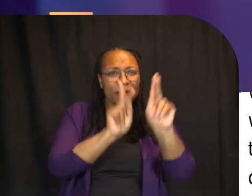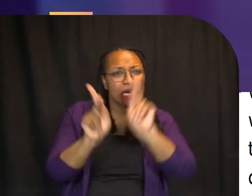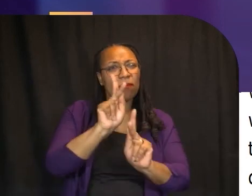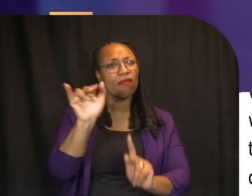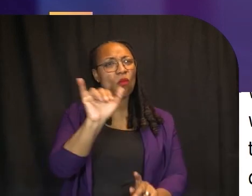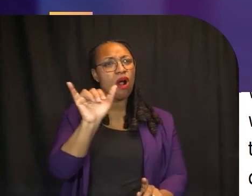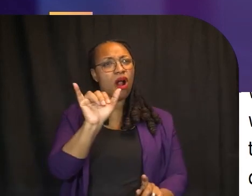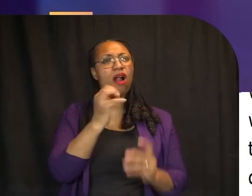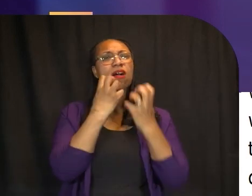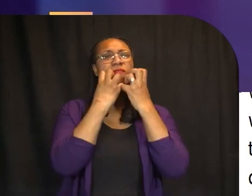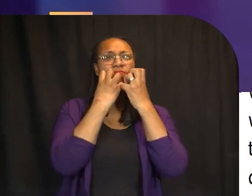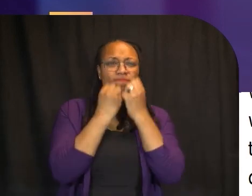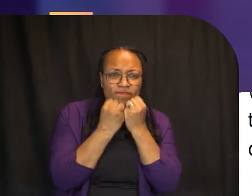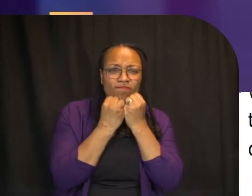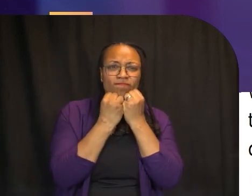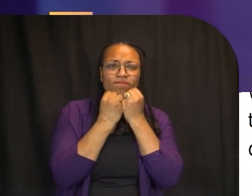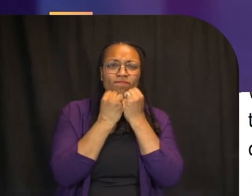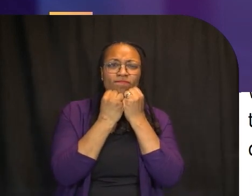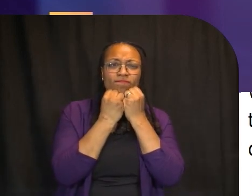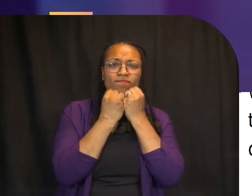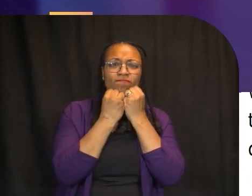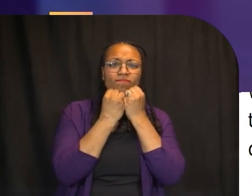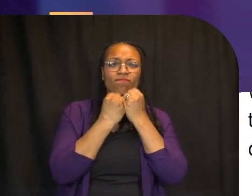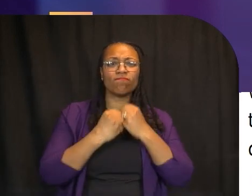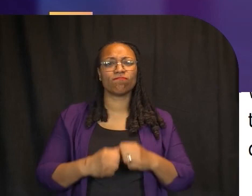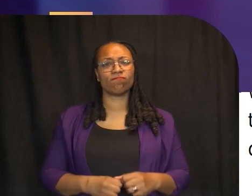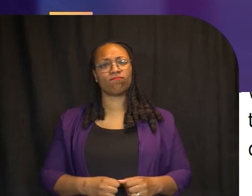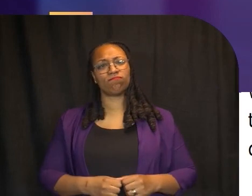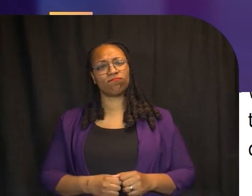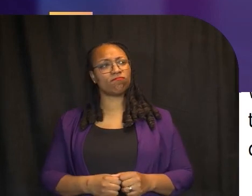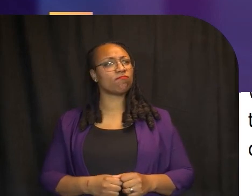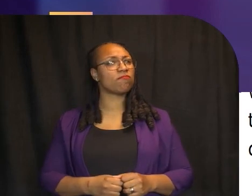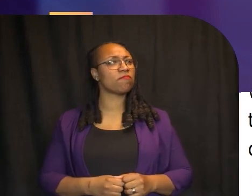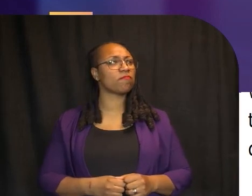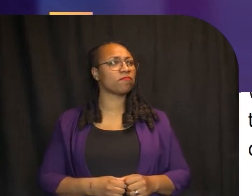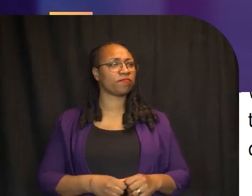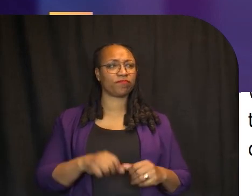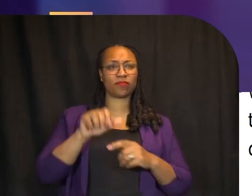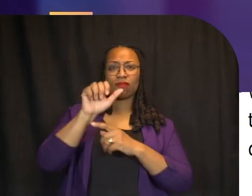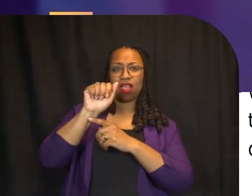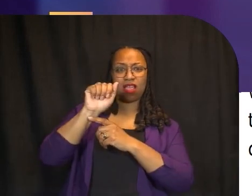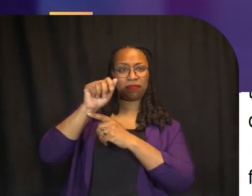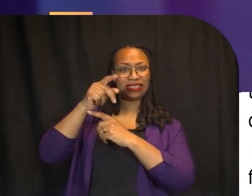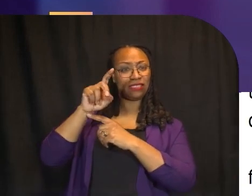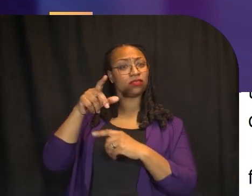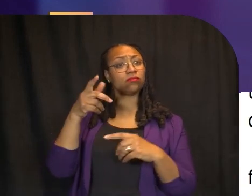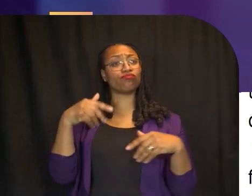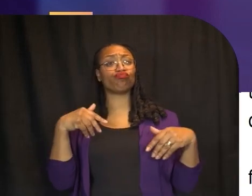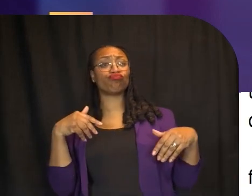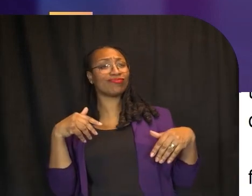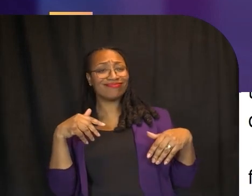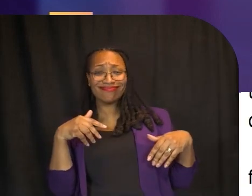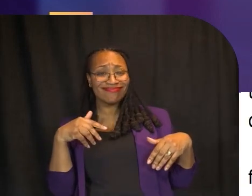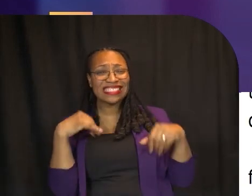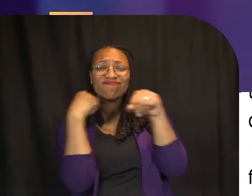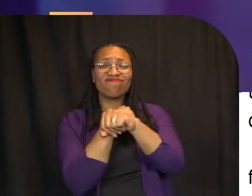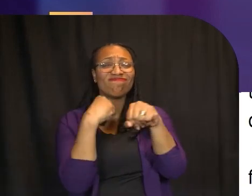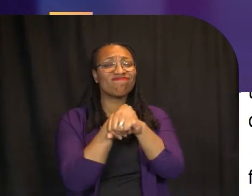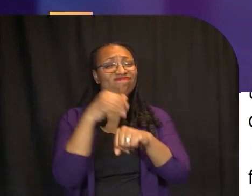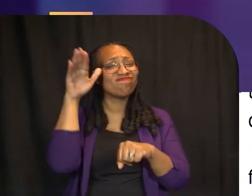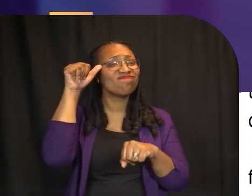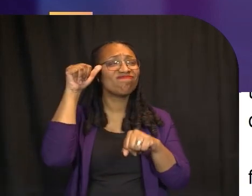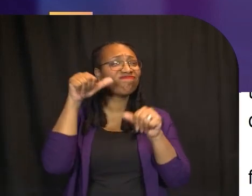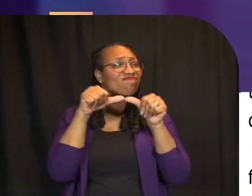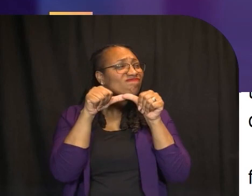Despite a very difficult landscape, AAPD keeps up the fight, not only for ourselves, but for our families, our friends, and those that are new